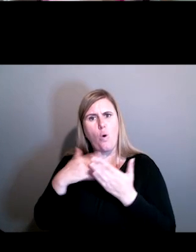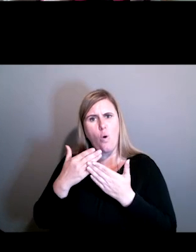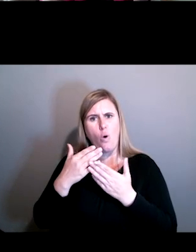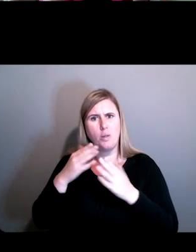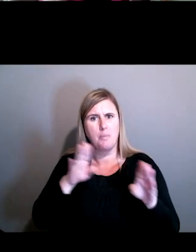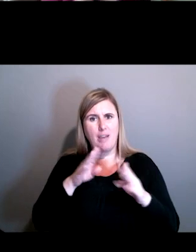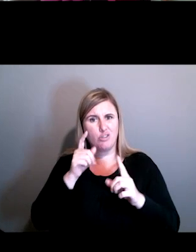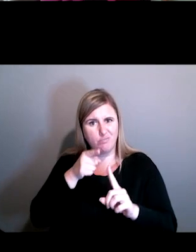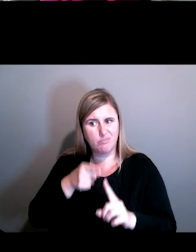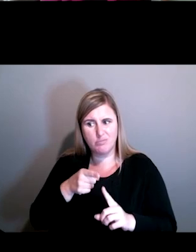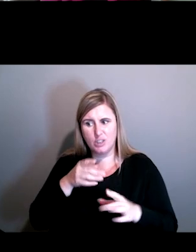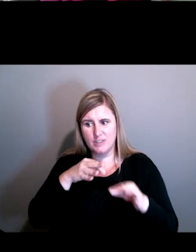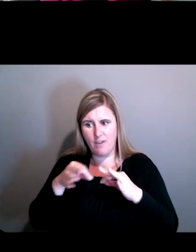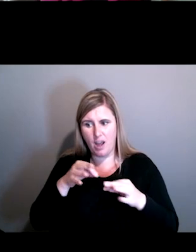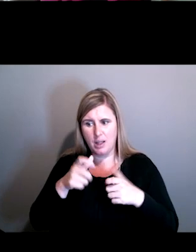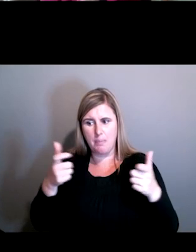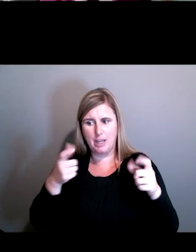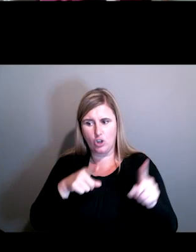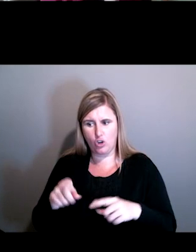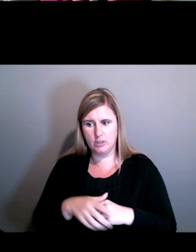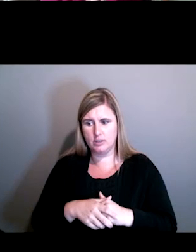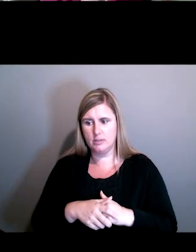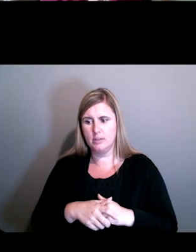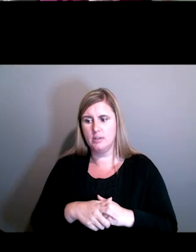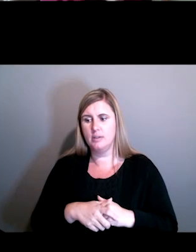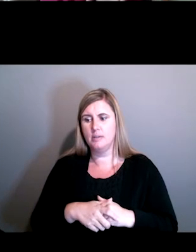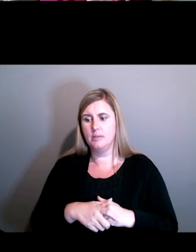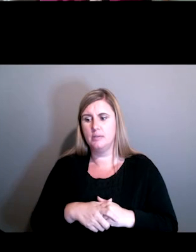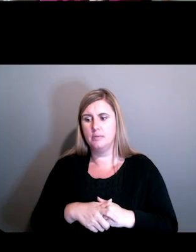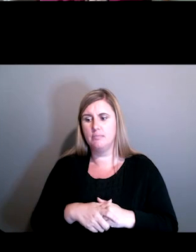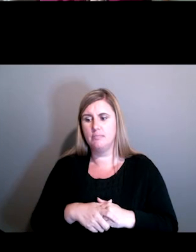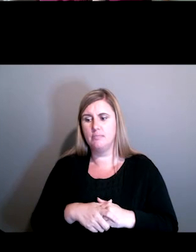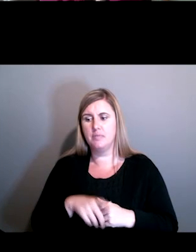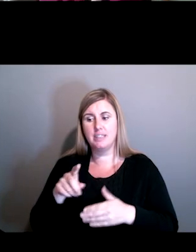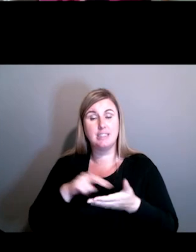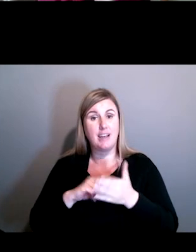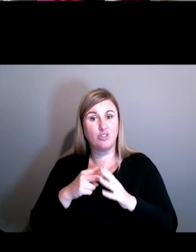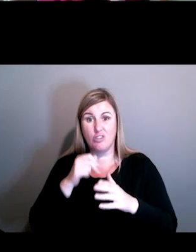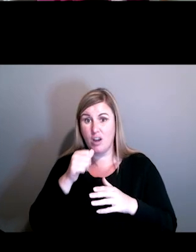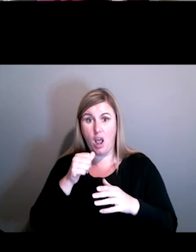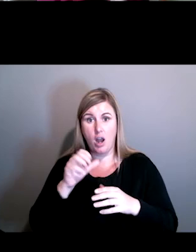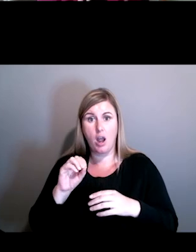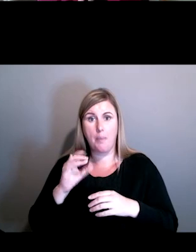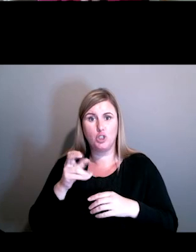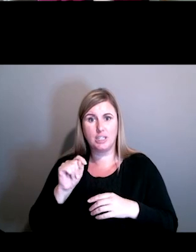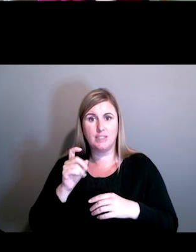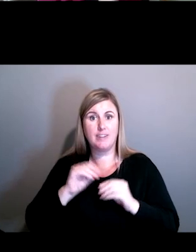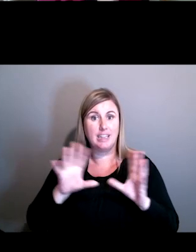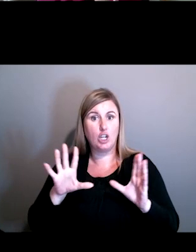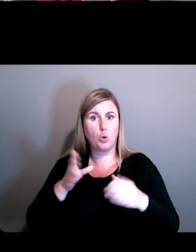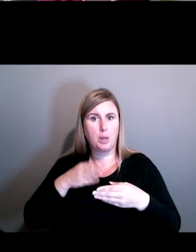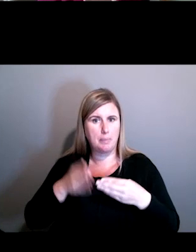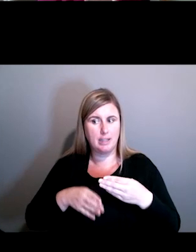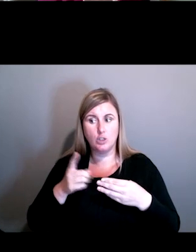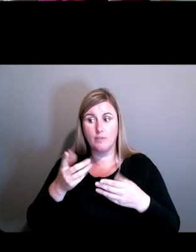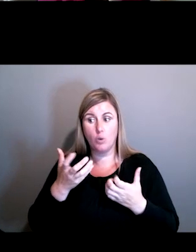big occurrence. So yeah, these definitions are not objective, clear, and complete. So if you'd like, you can feel free